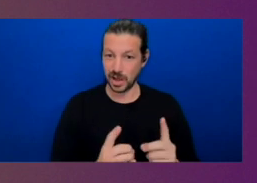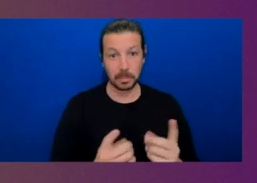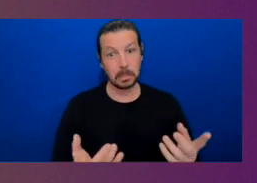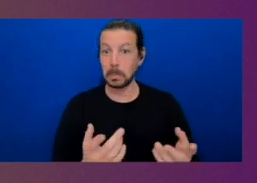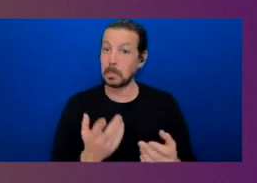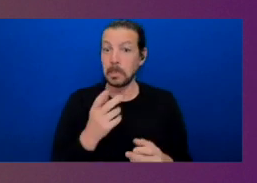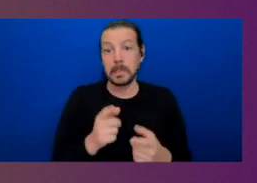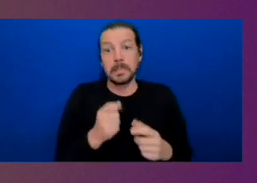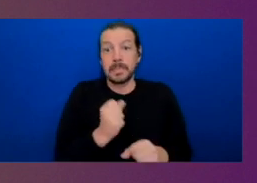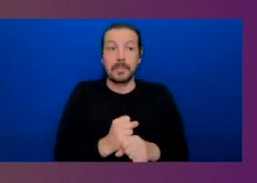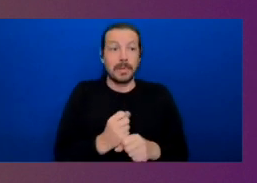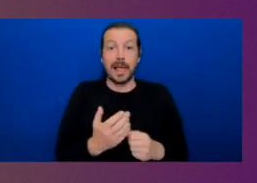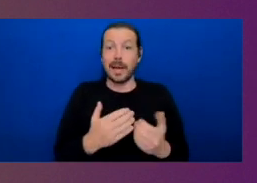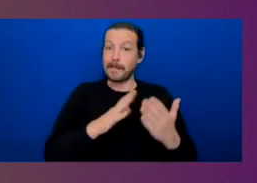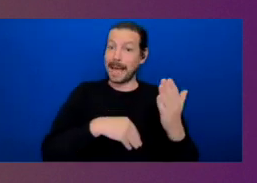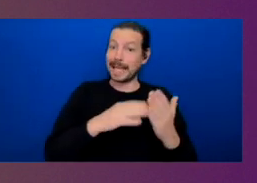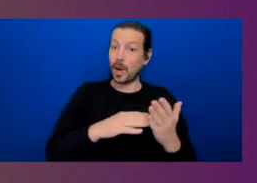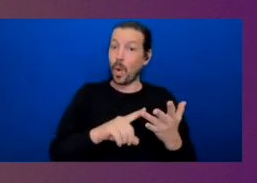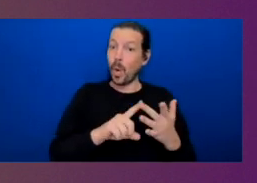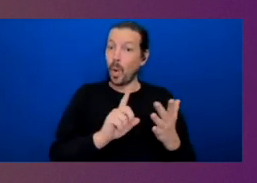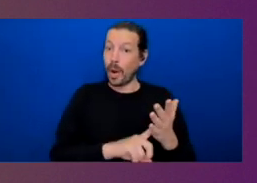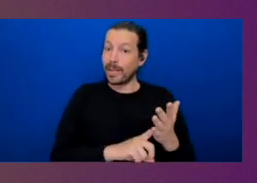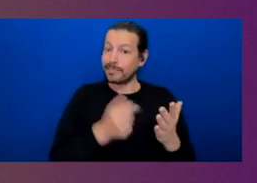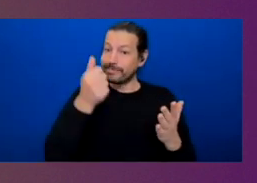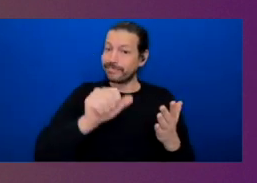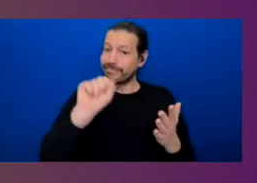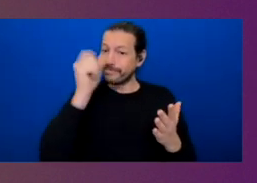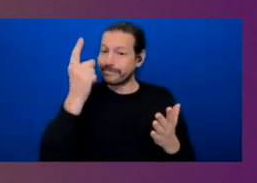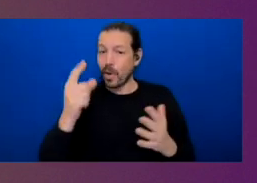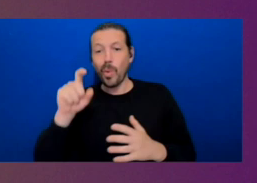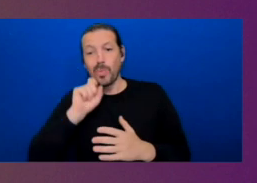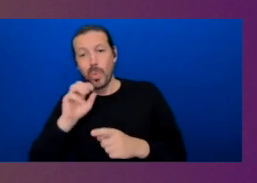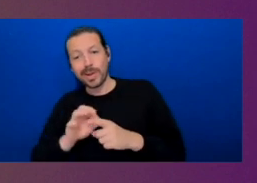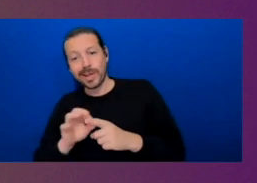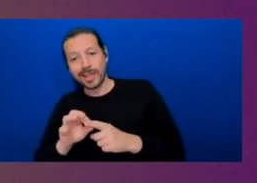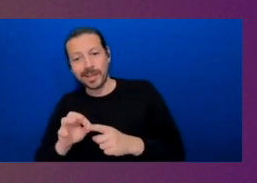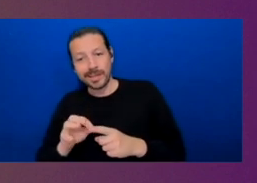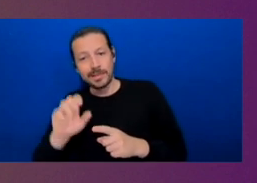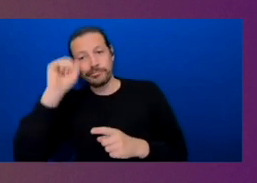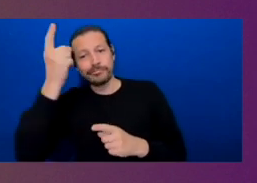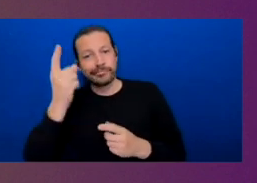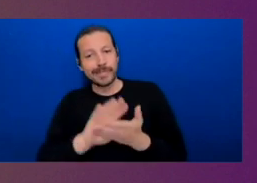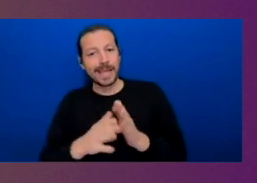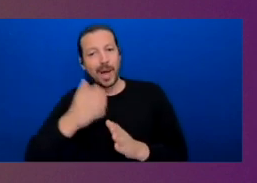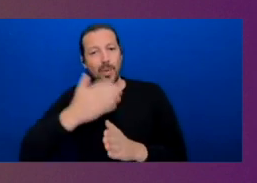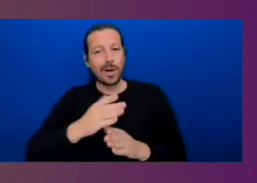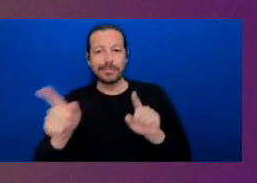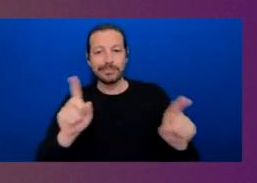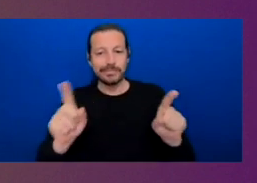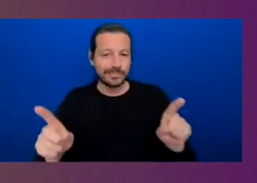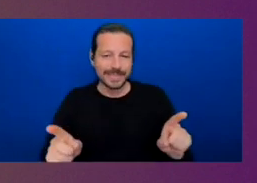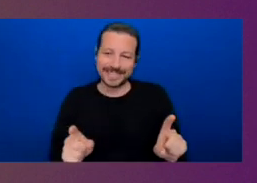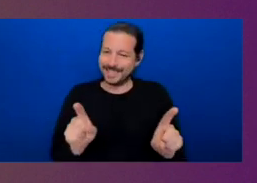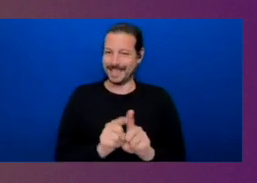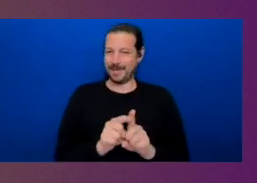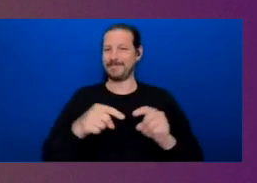get to know how oil paints behave. If you're a watercolorist, you understand the differences. It's the same here.